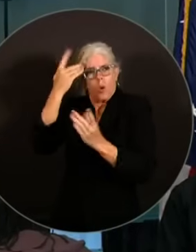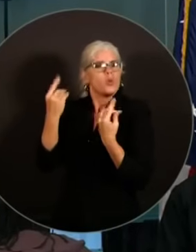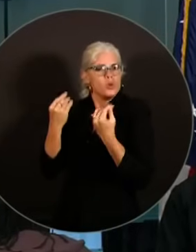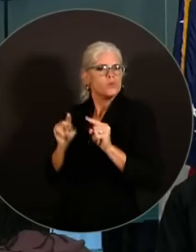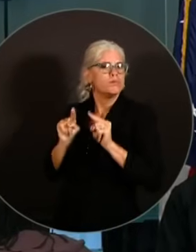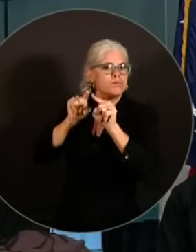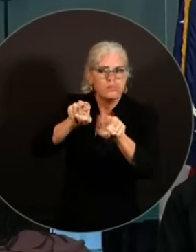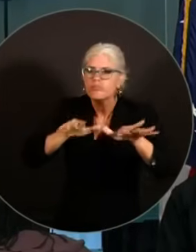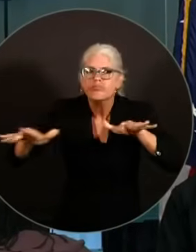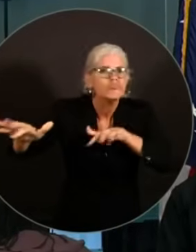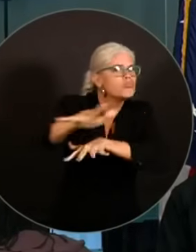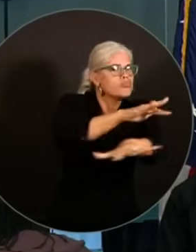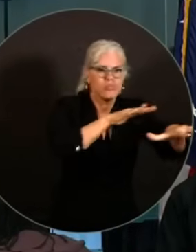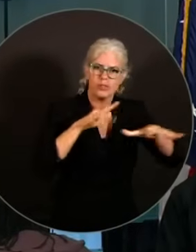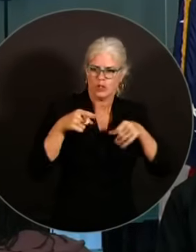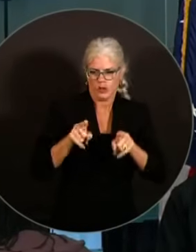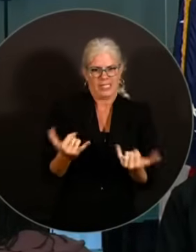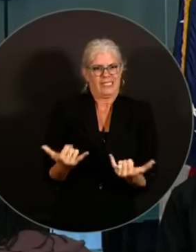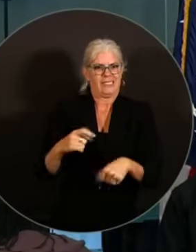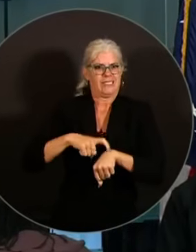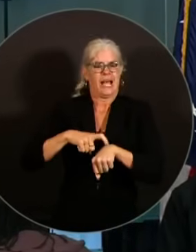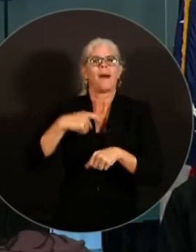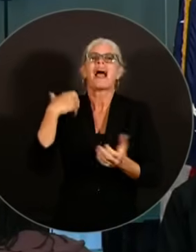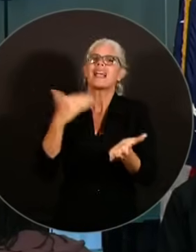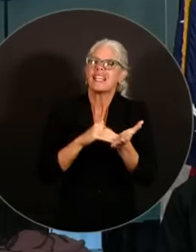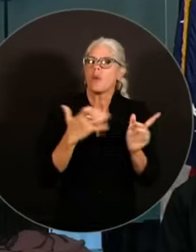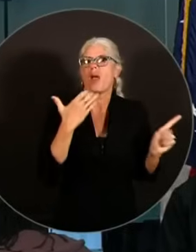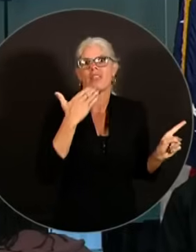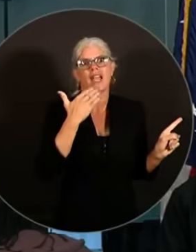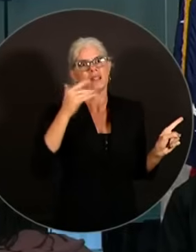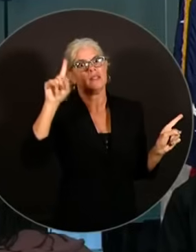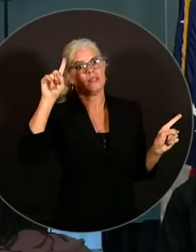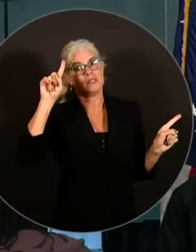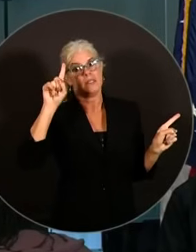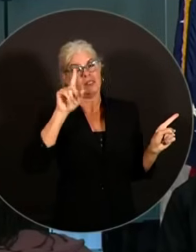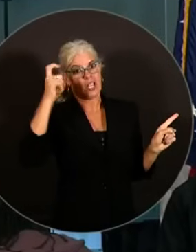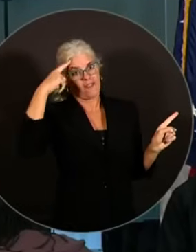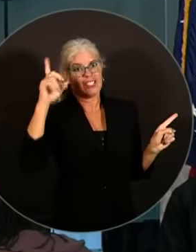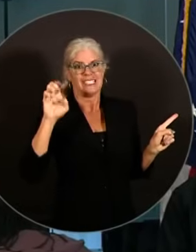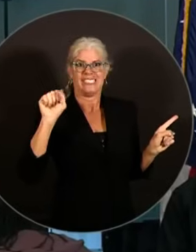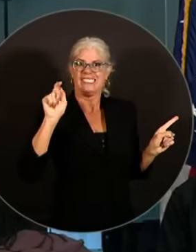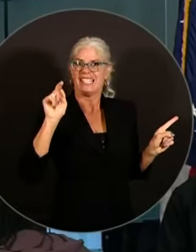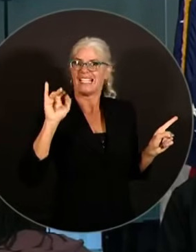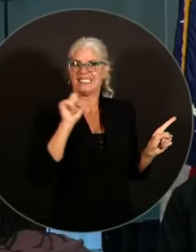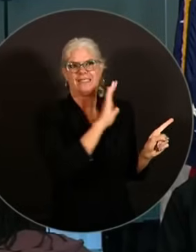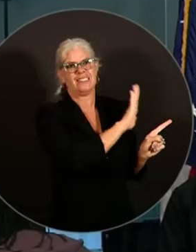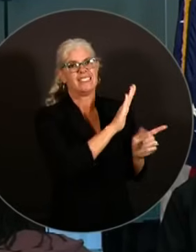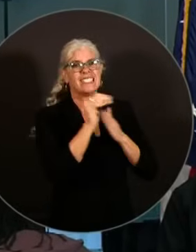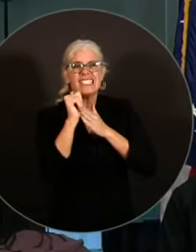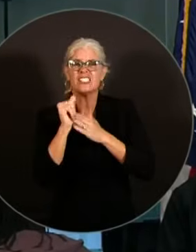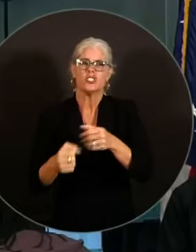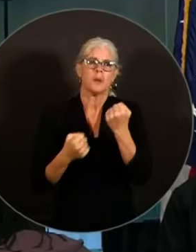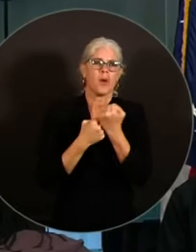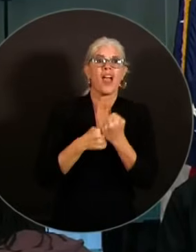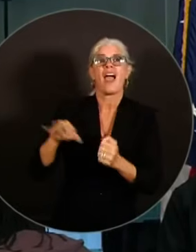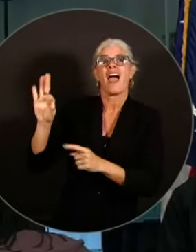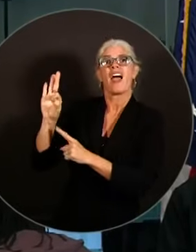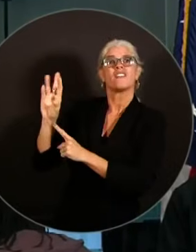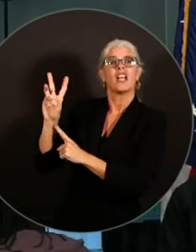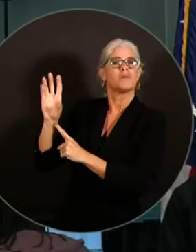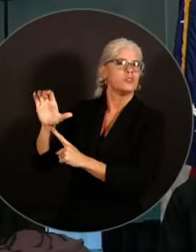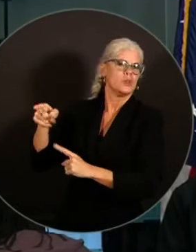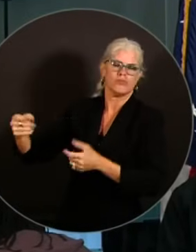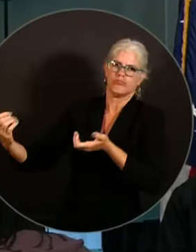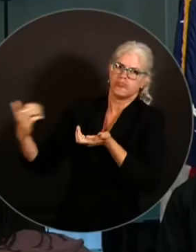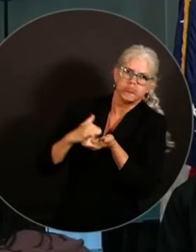throughout this time. So again, I want to thank Governor DeSantis for his leadership and support, And FWC is here to work with our partners to make